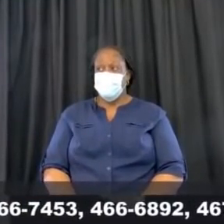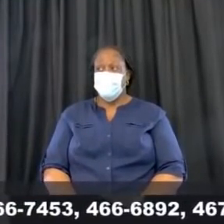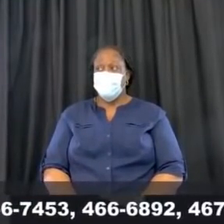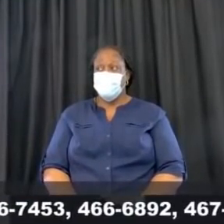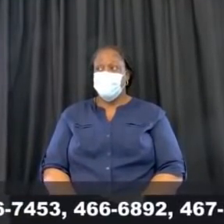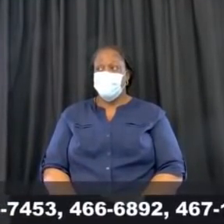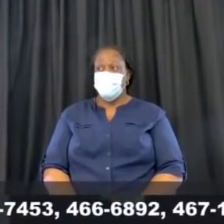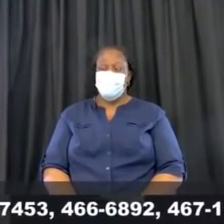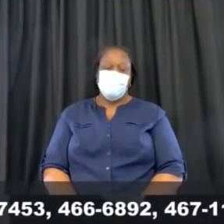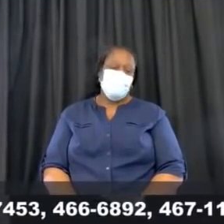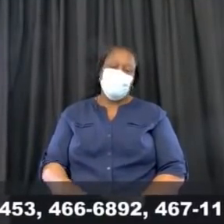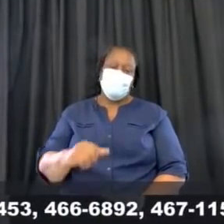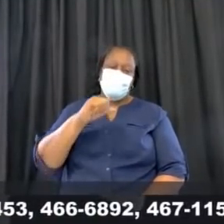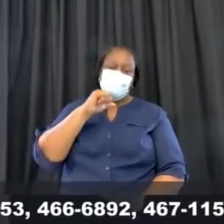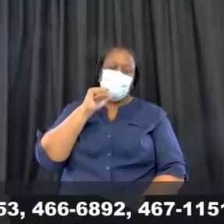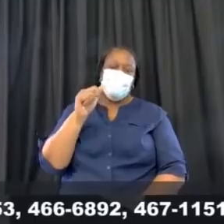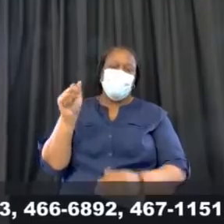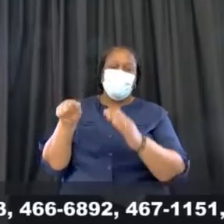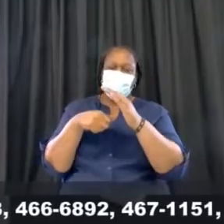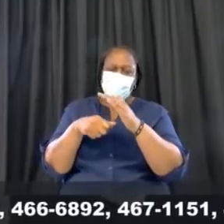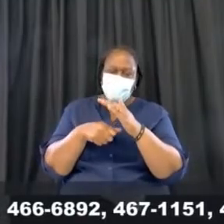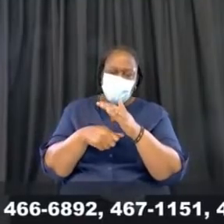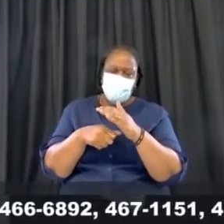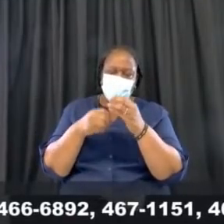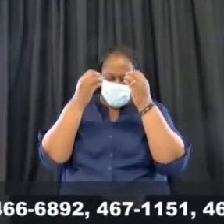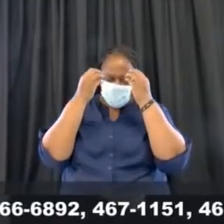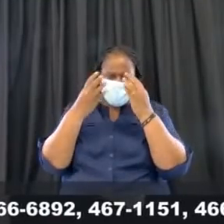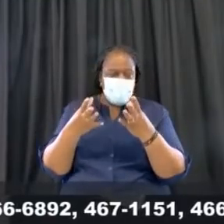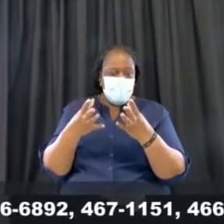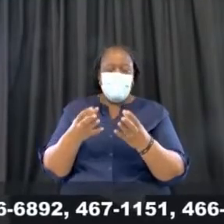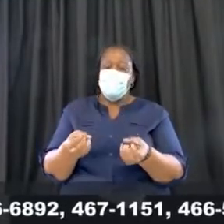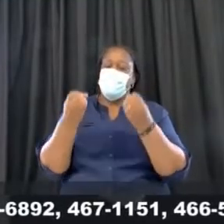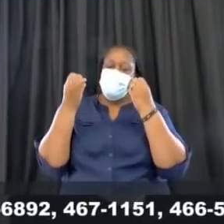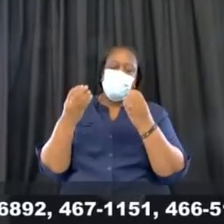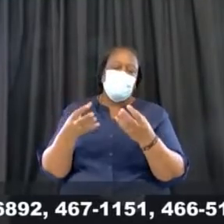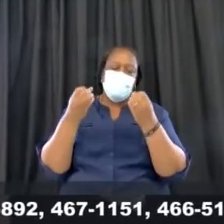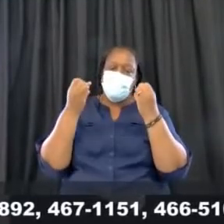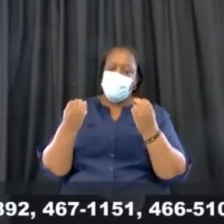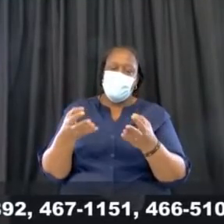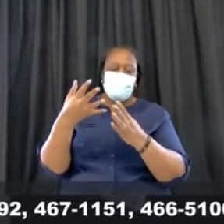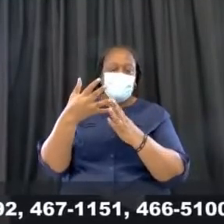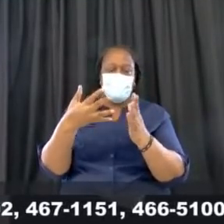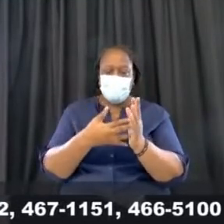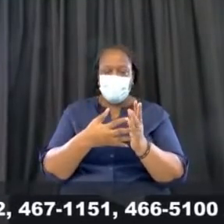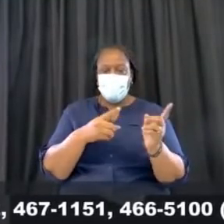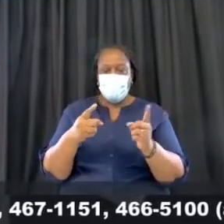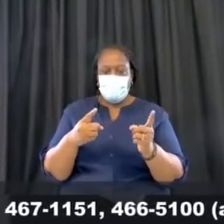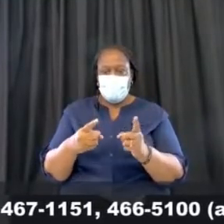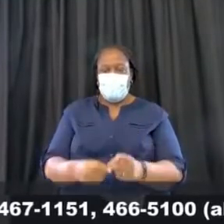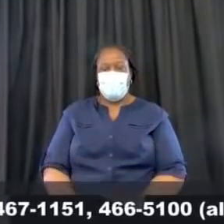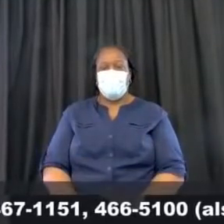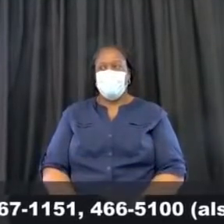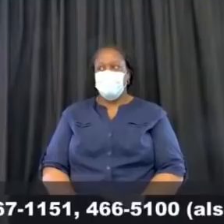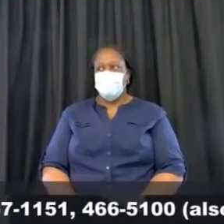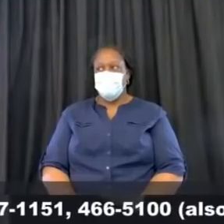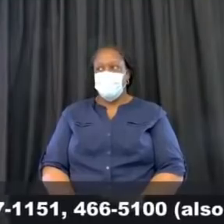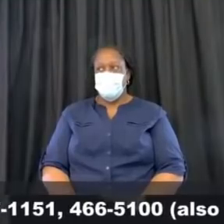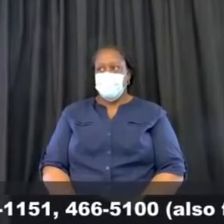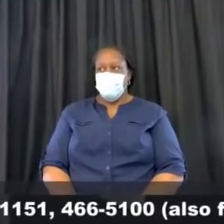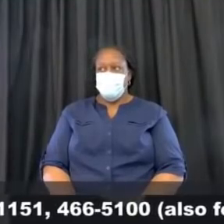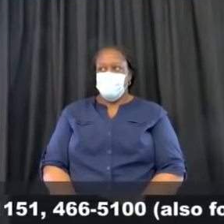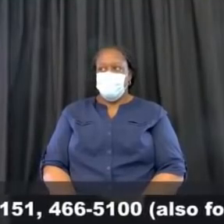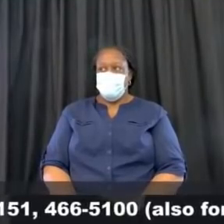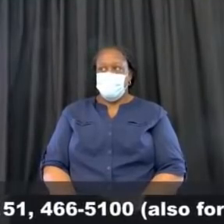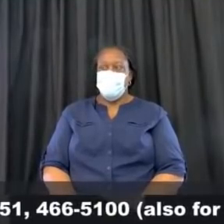to hide information at all. We have been coming forward with the information to you on a